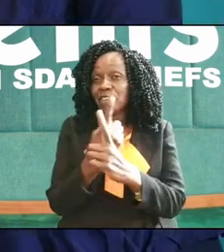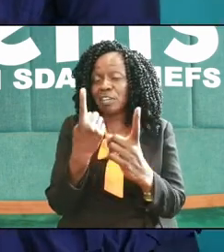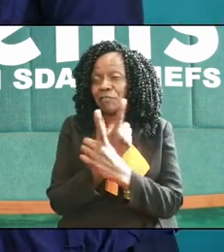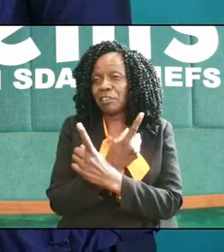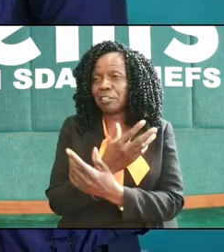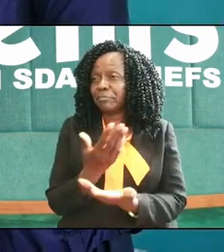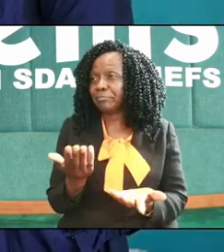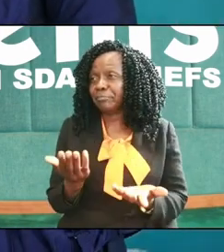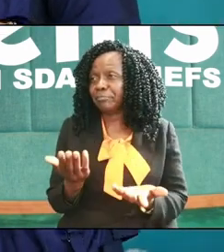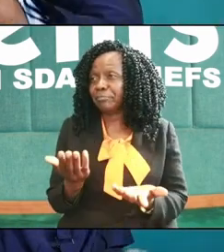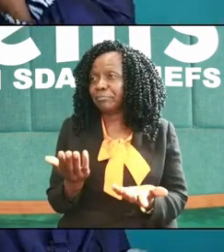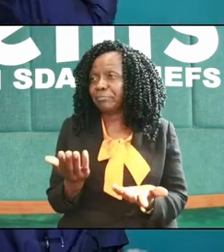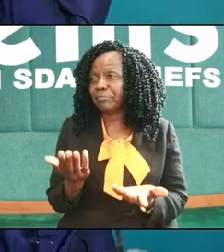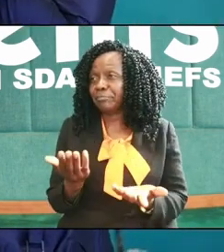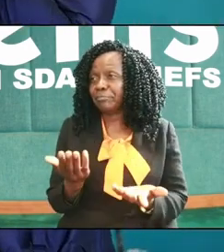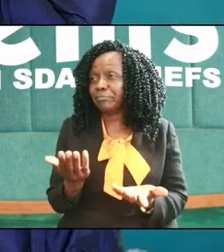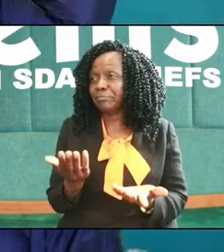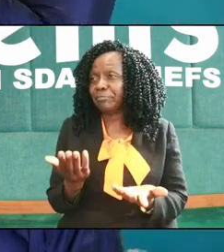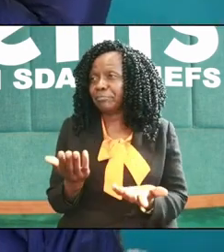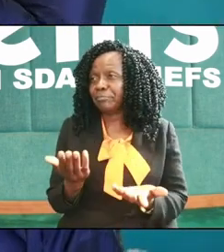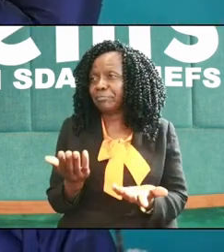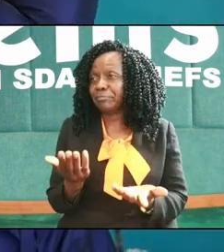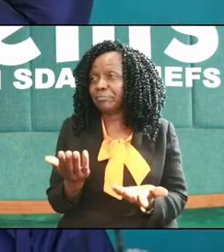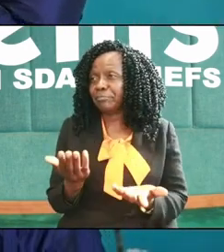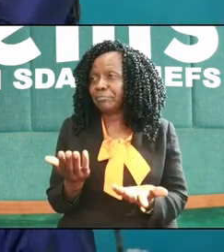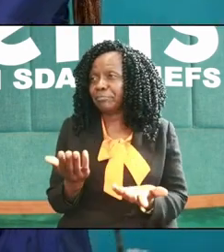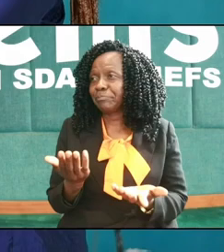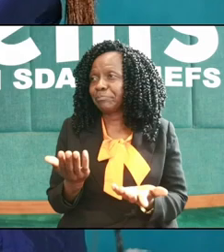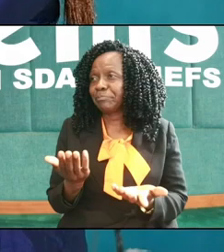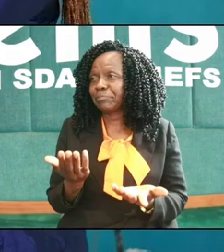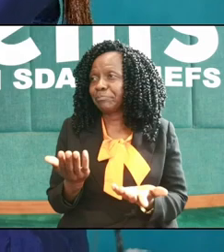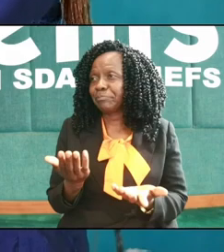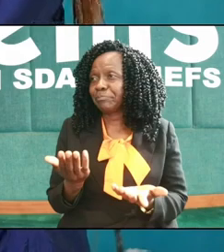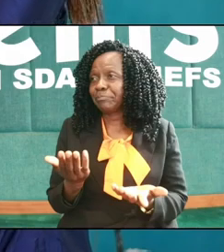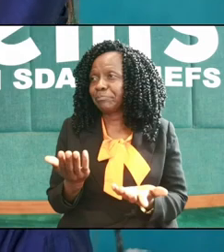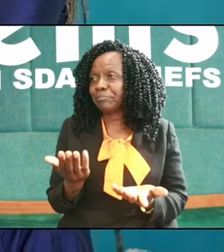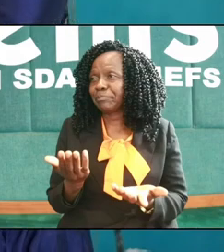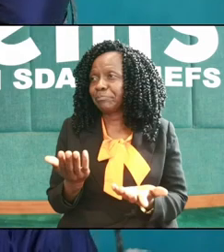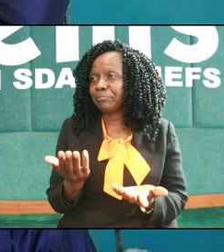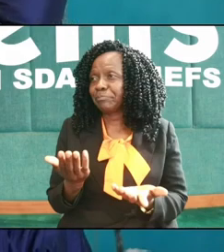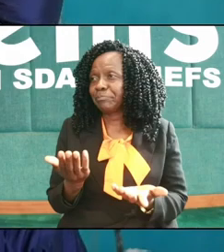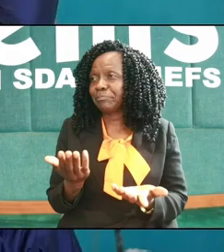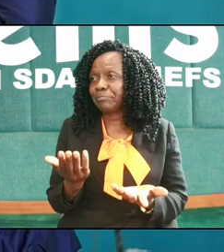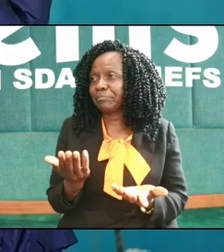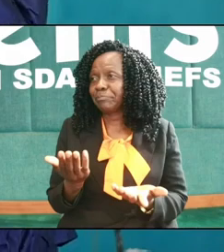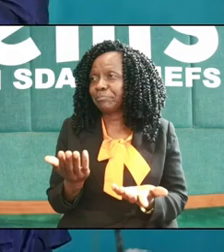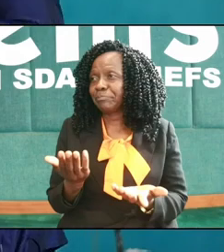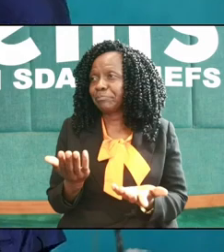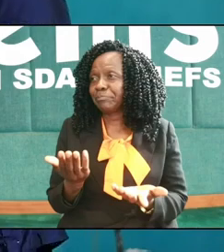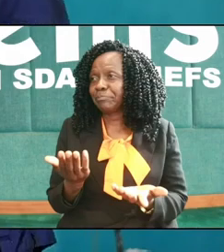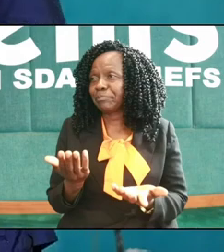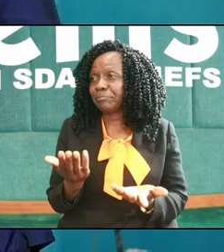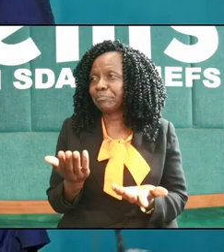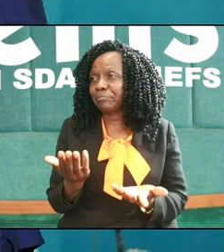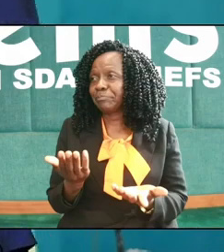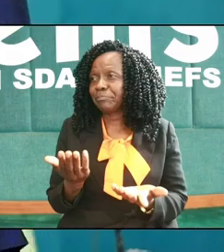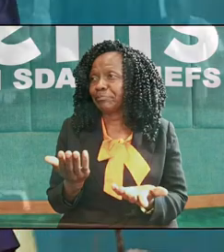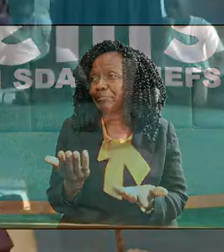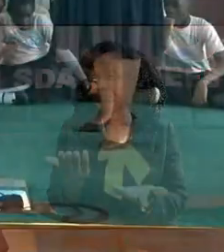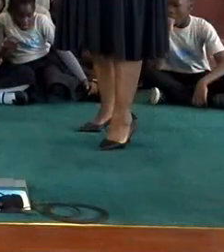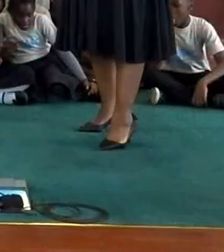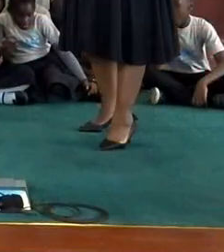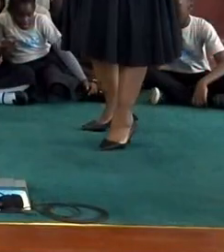Spanish, yes. Now, we need to understand, is it important to speak in tongues? Yeah, because it is one of the gifts of